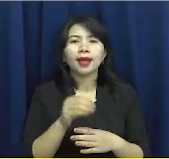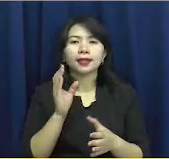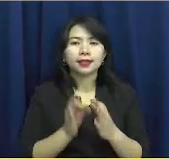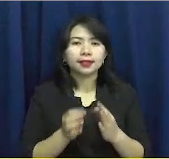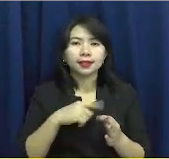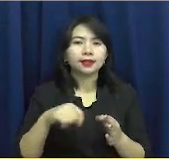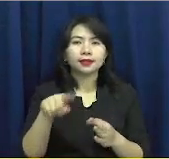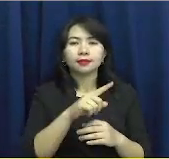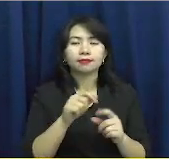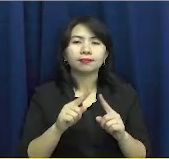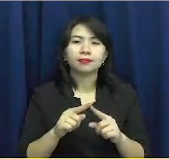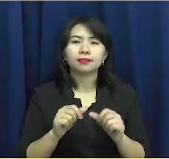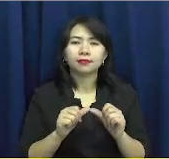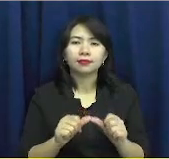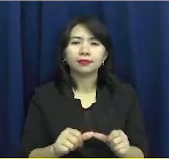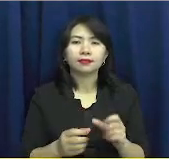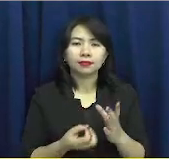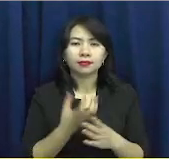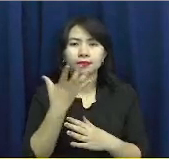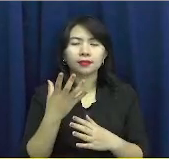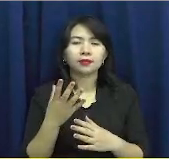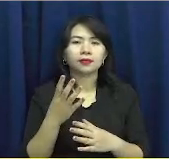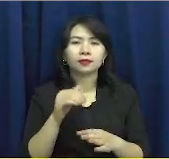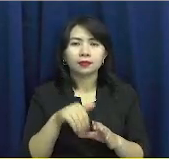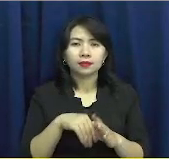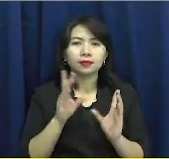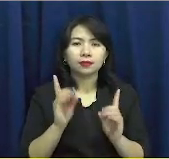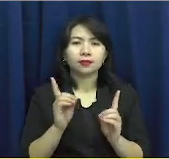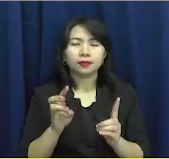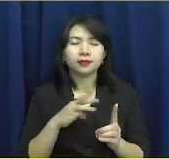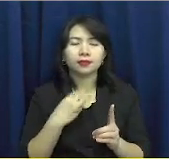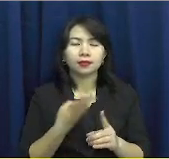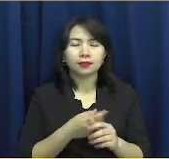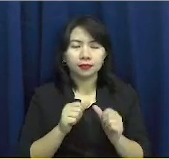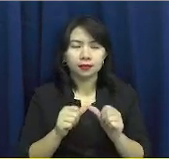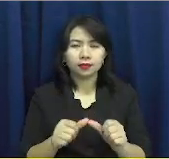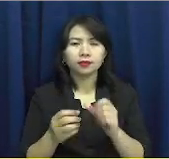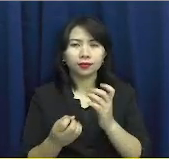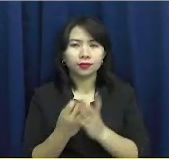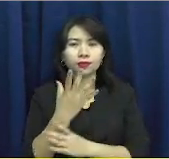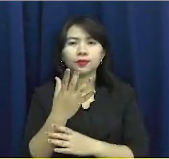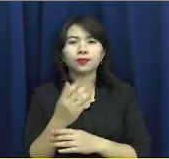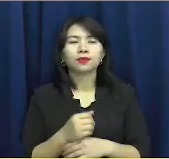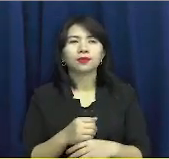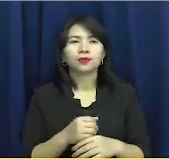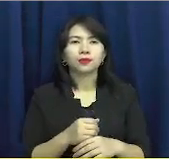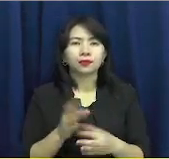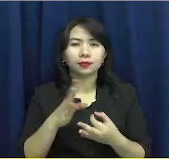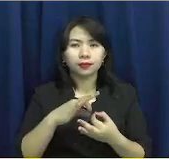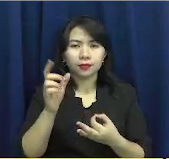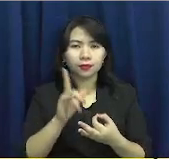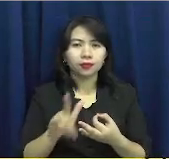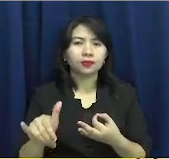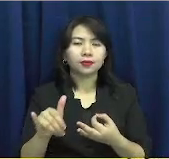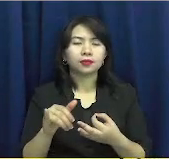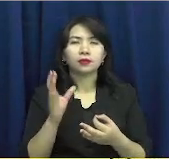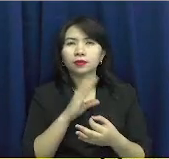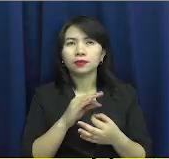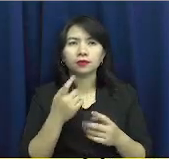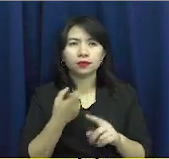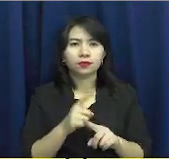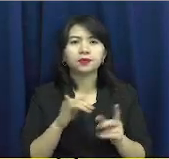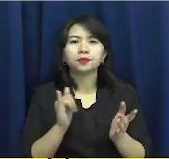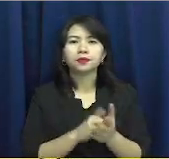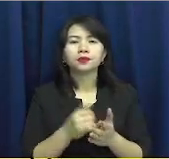doctrine, para pag nag-mature tayo sa doctrine, we will continually growing spiritually. And from there, ano pong mangyayari?